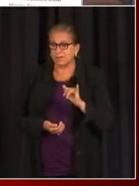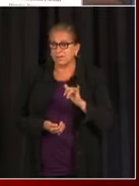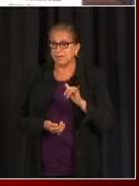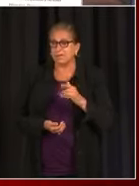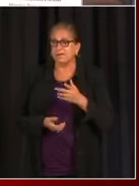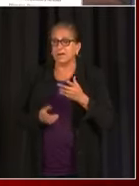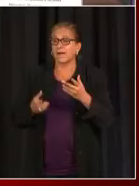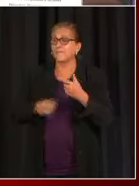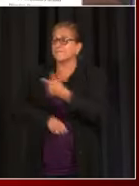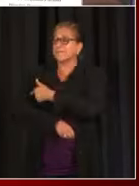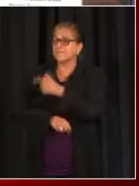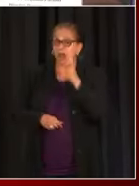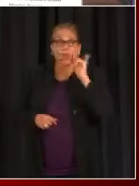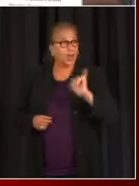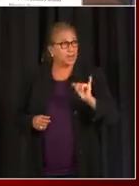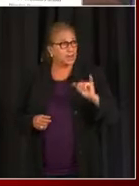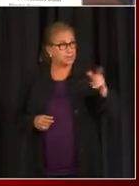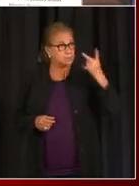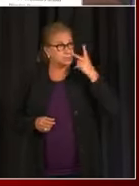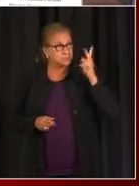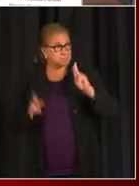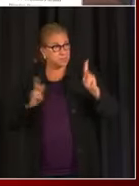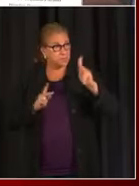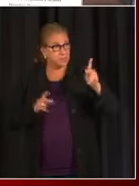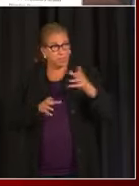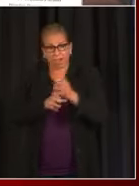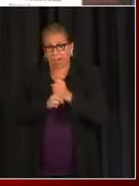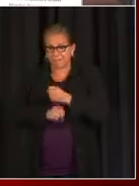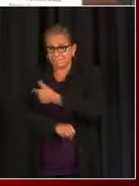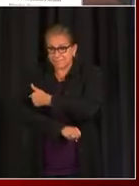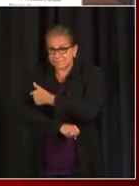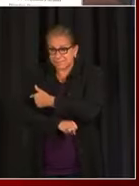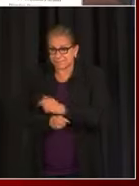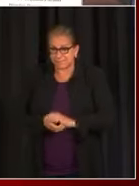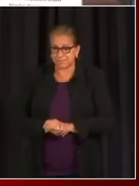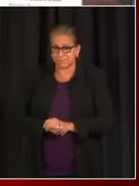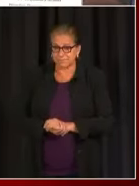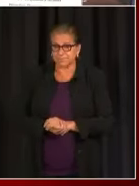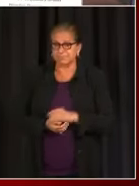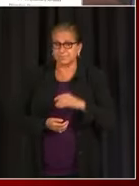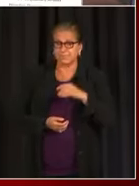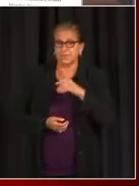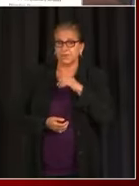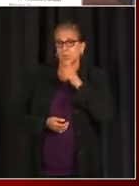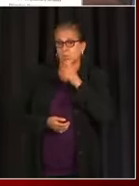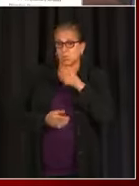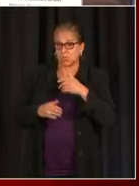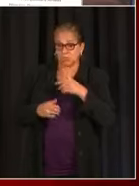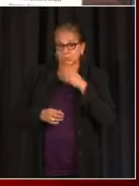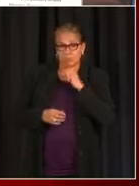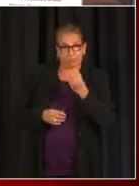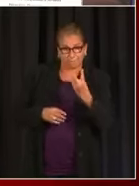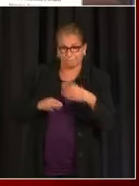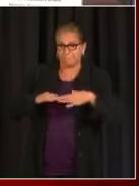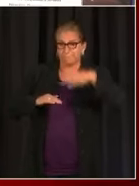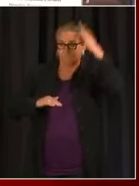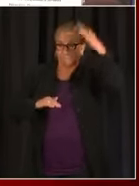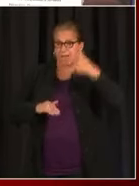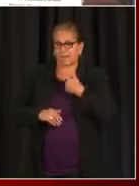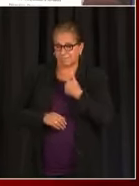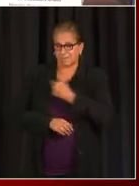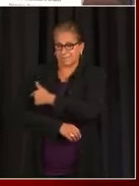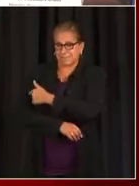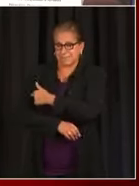coverage looks like in the District of Columbia for our DC residents who are over 12 years of age, meaning the entire eligible